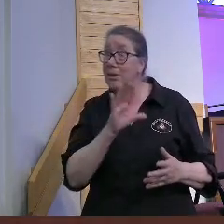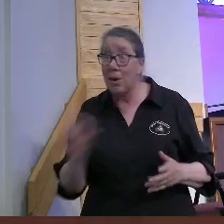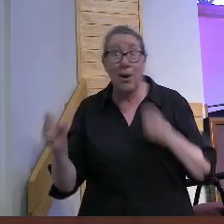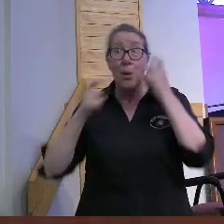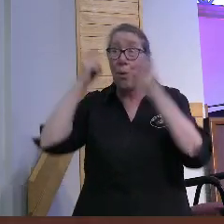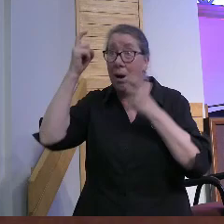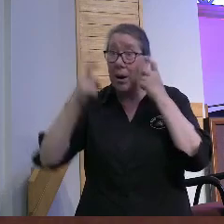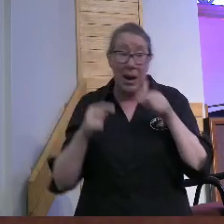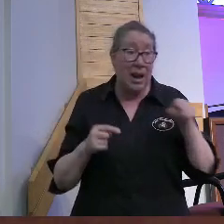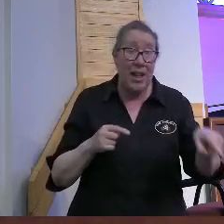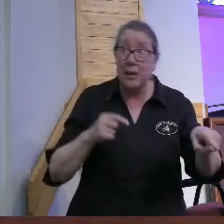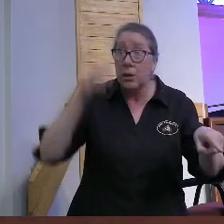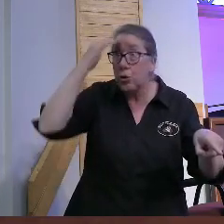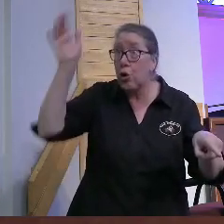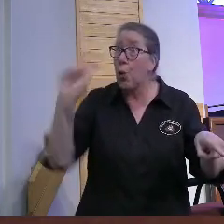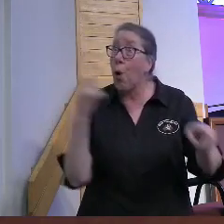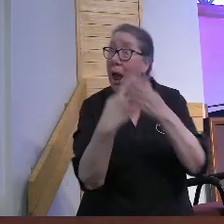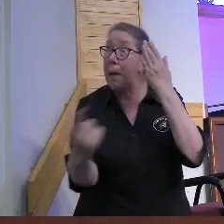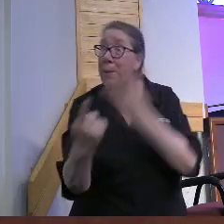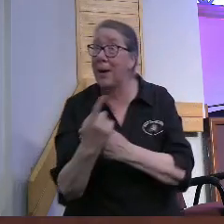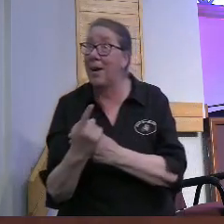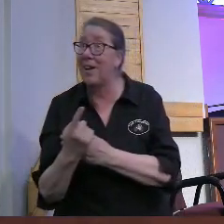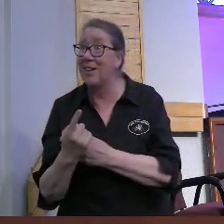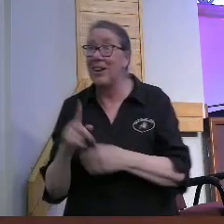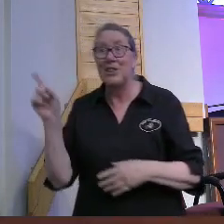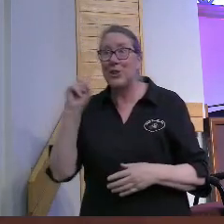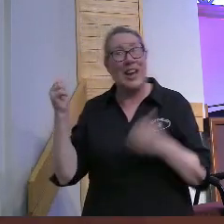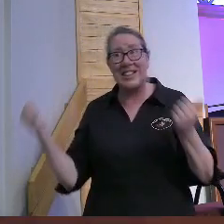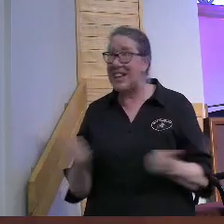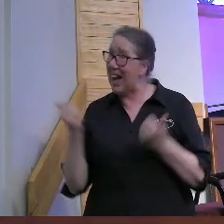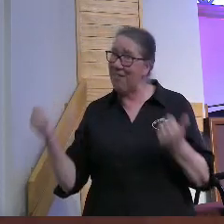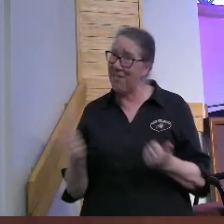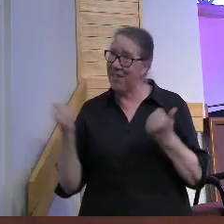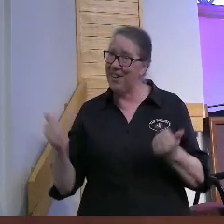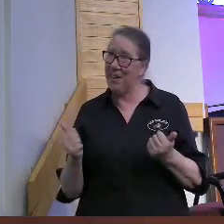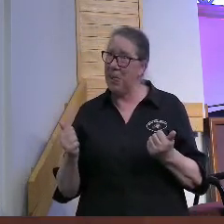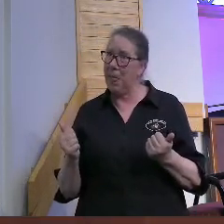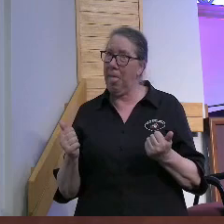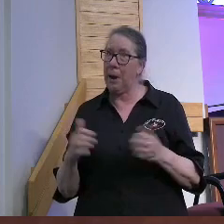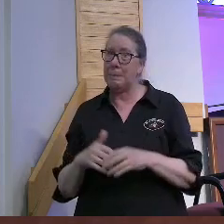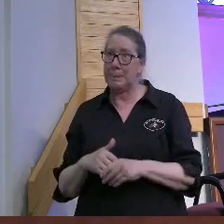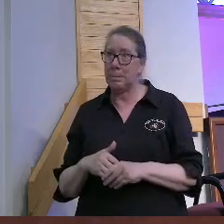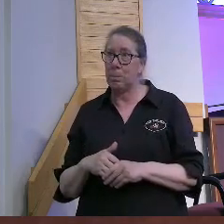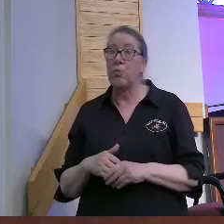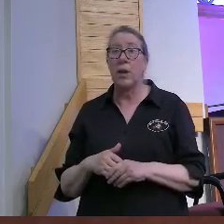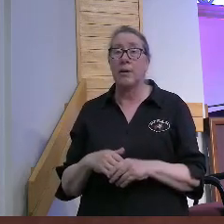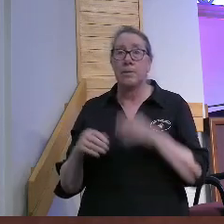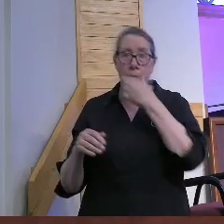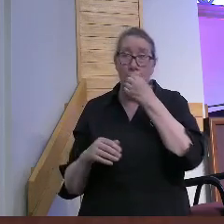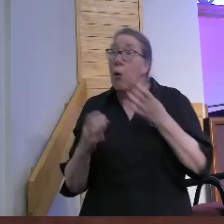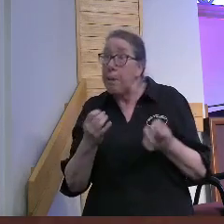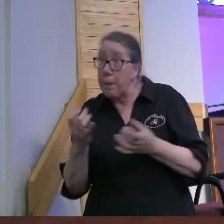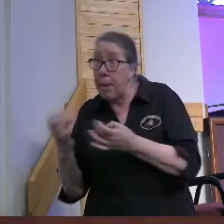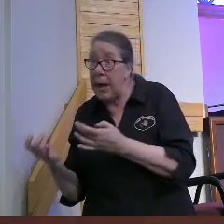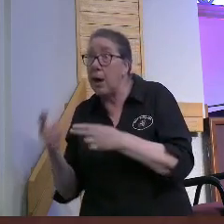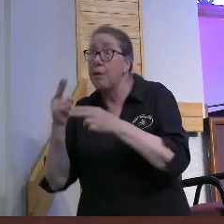the uncertainty of tomorrow when you've got enough to deal with today. We plan for tomorrow. Yes, we plan. But we don't